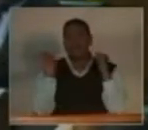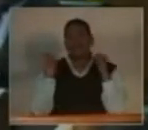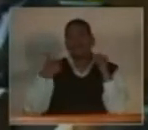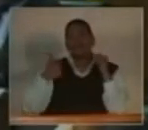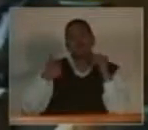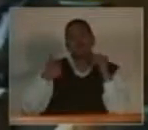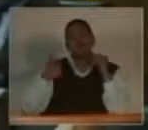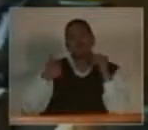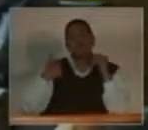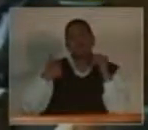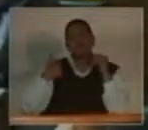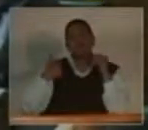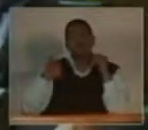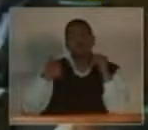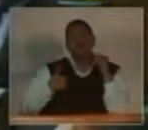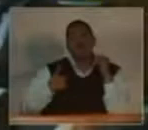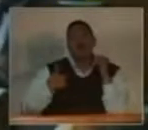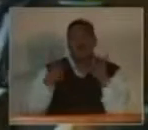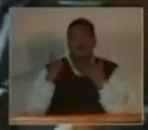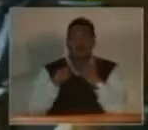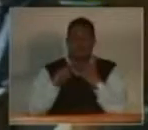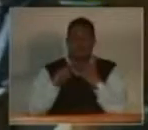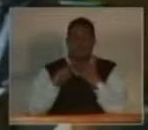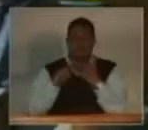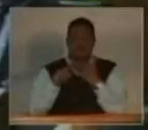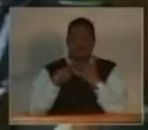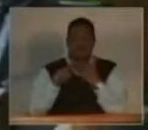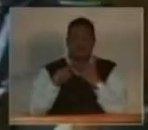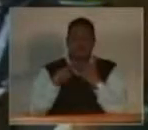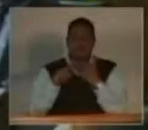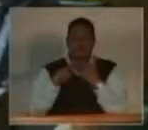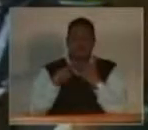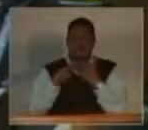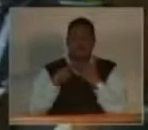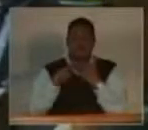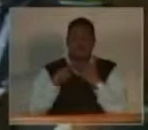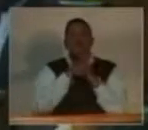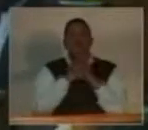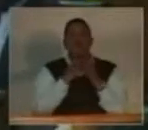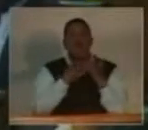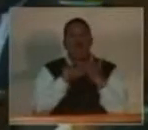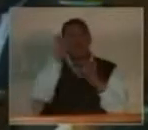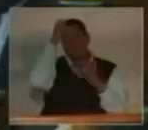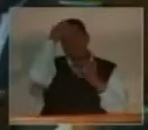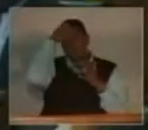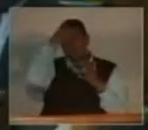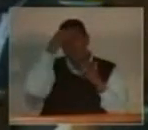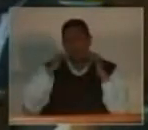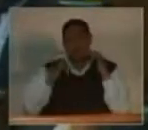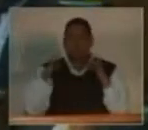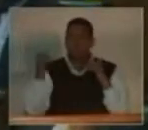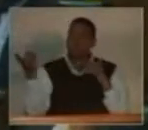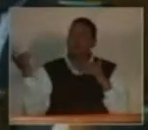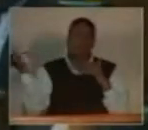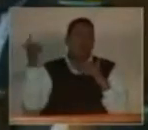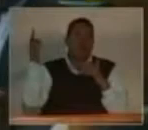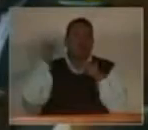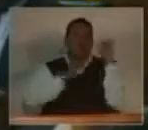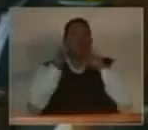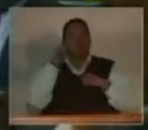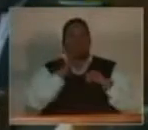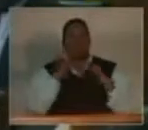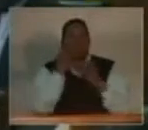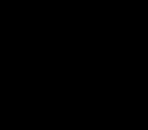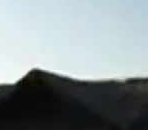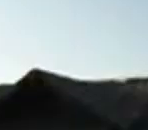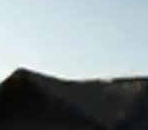Canada, the UK, Latin America, and Europe, which are all source markets for both